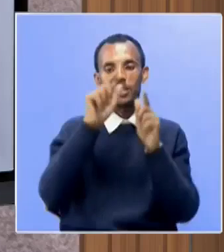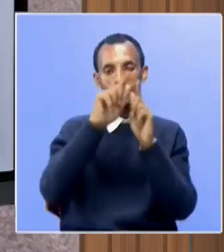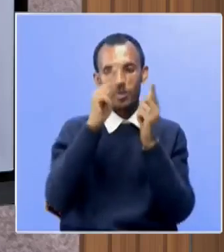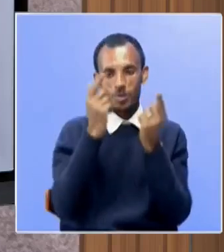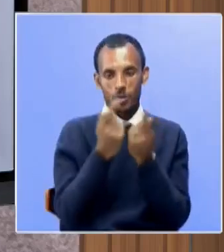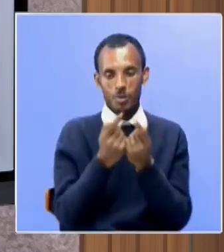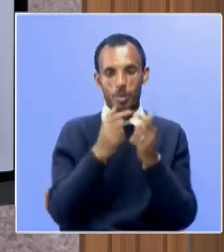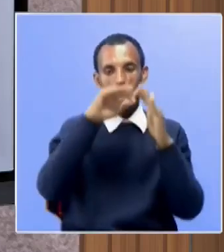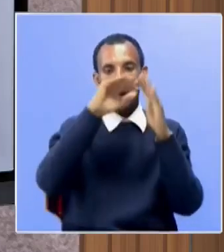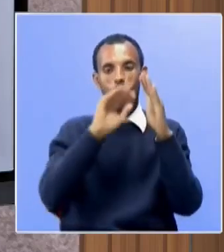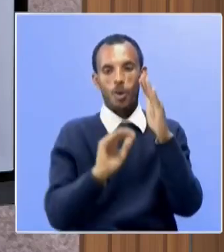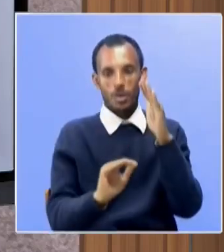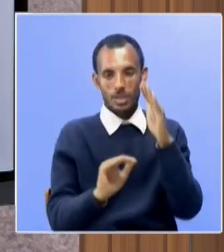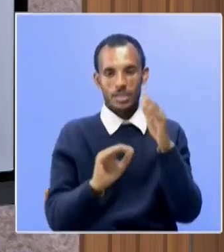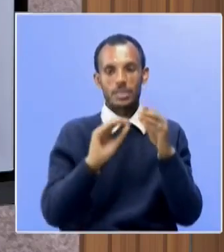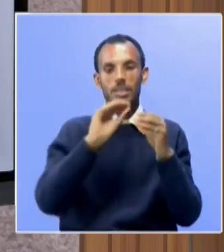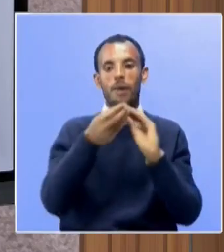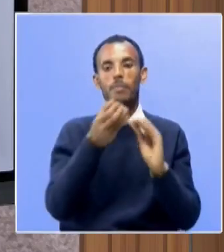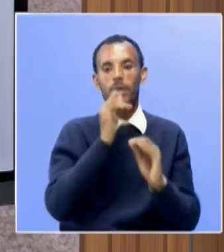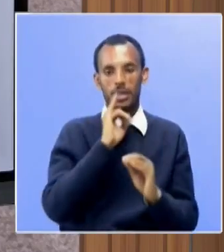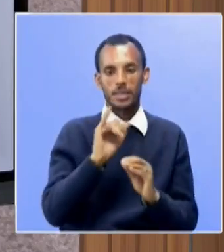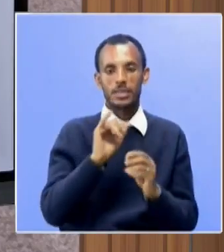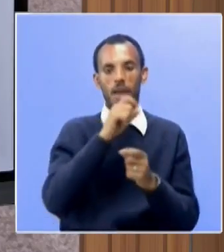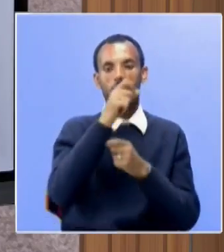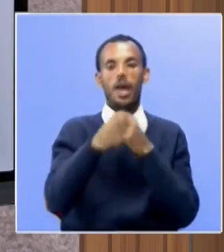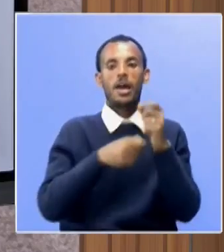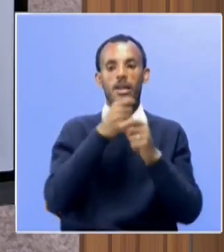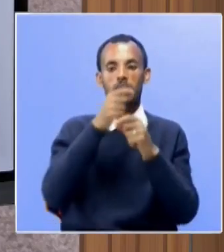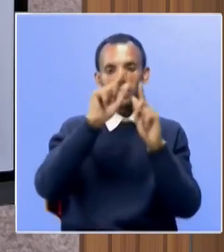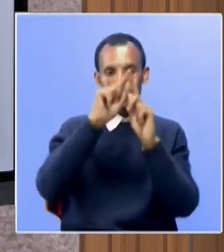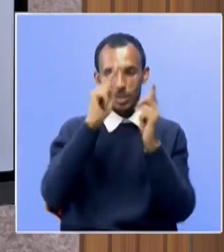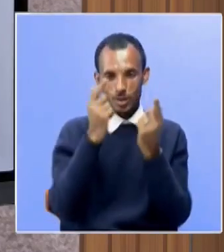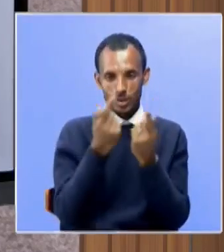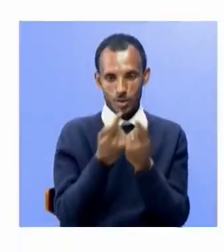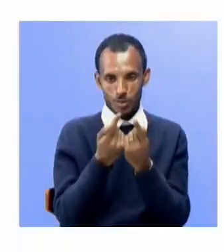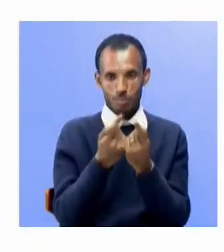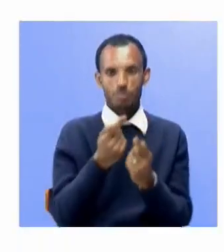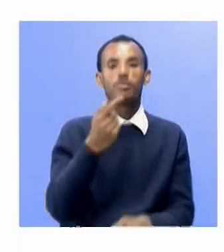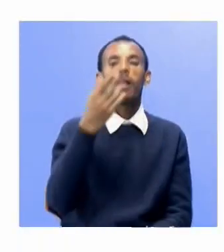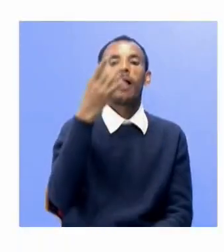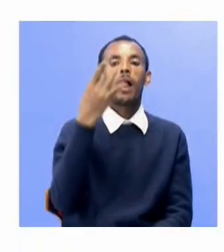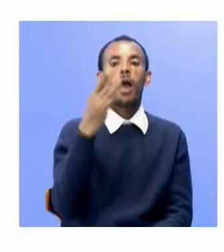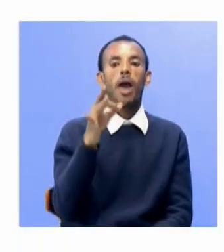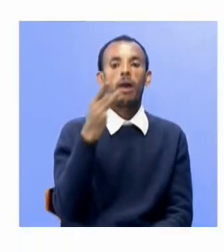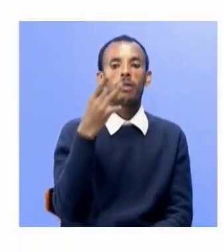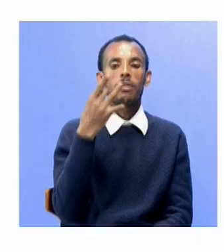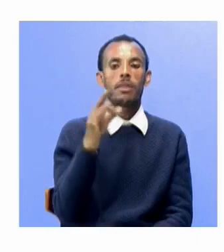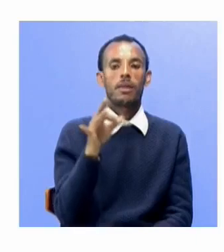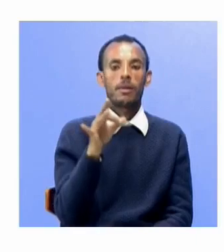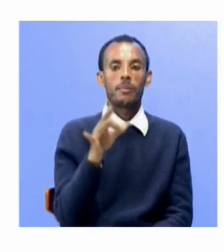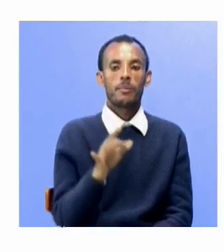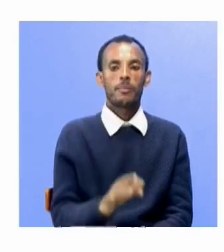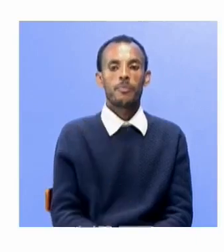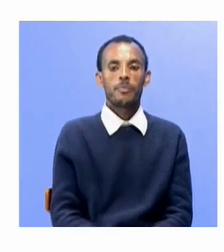lowest number of students is age group 18. Age group